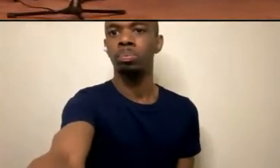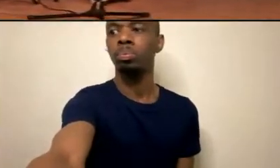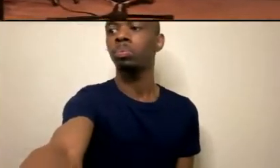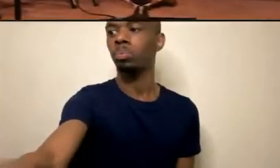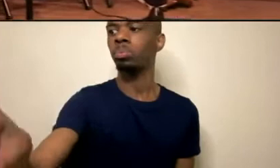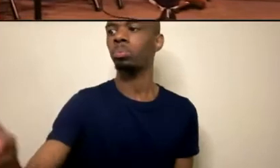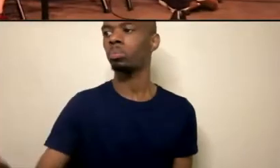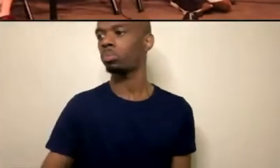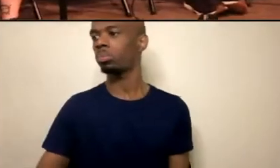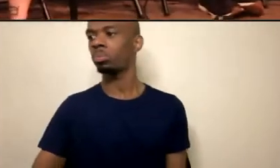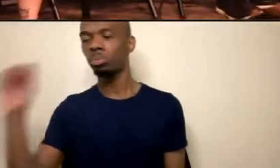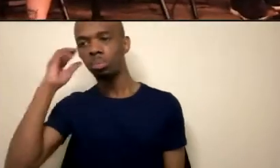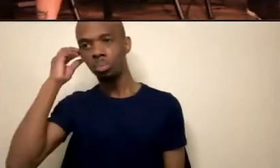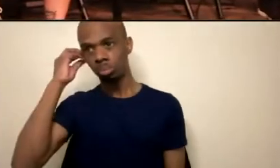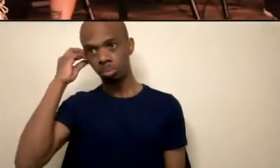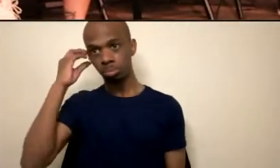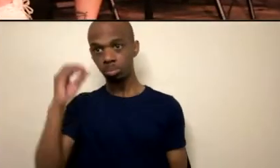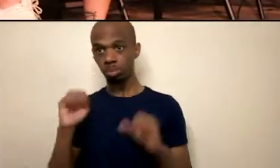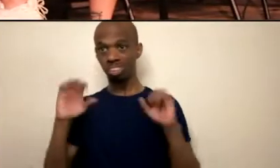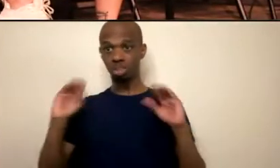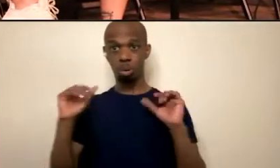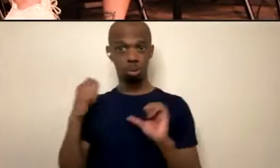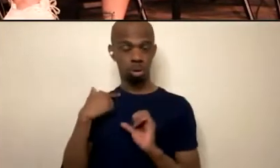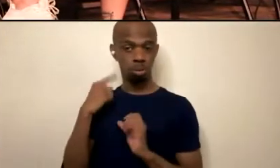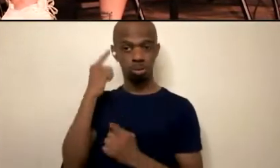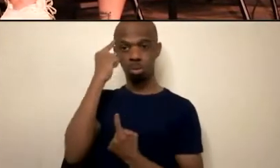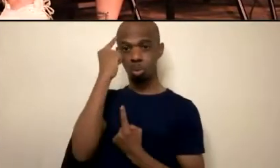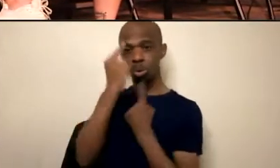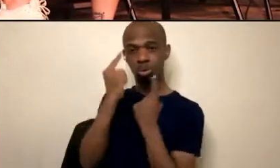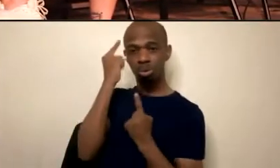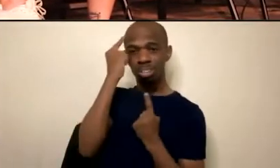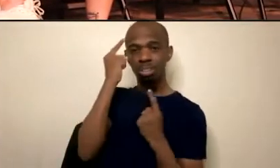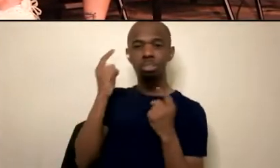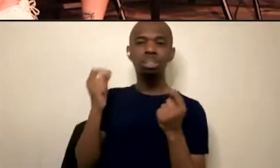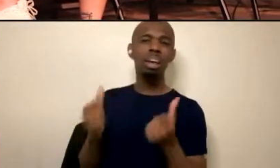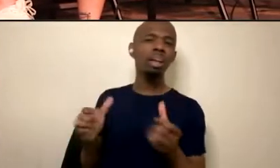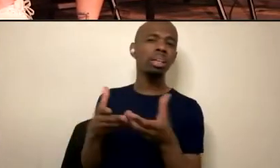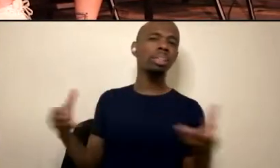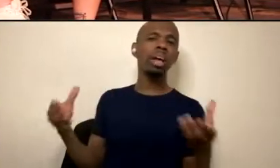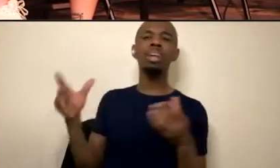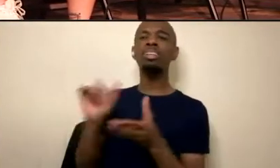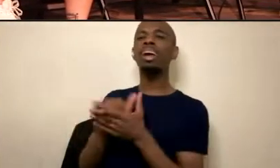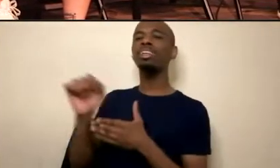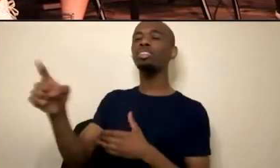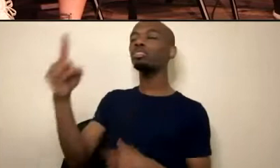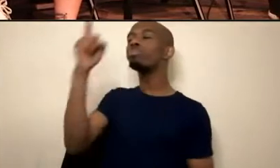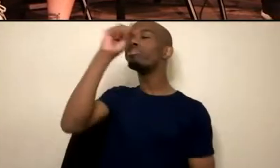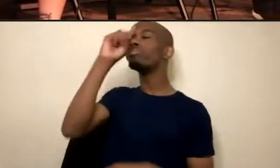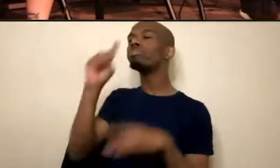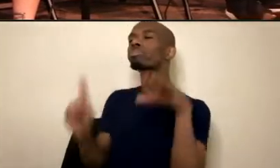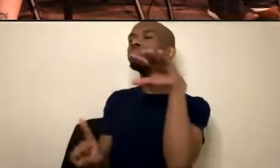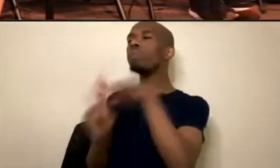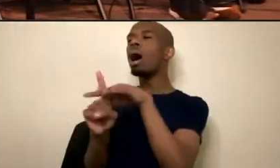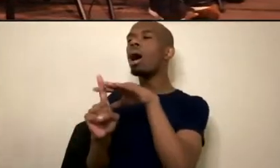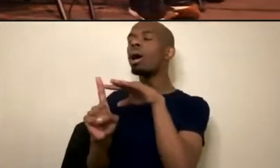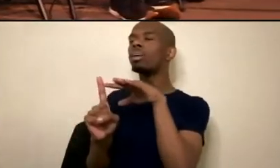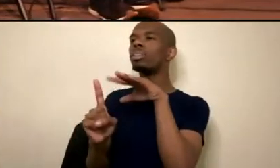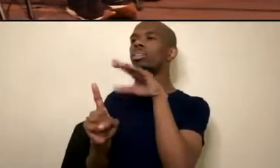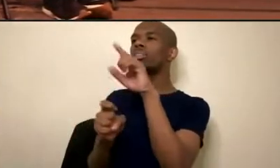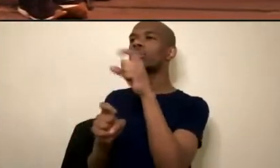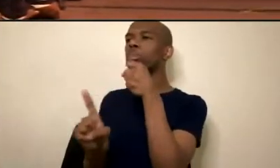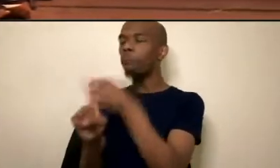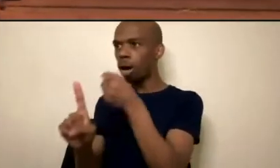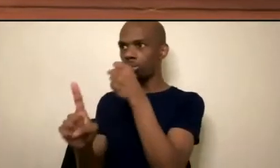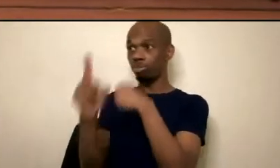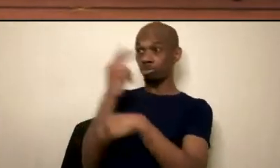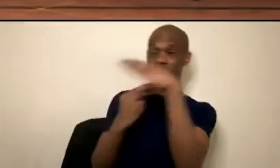you found during the pandemic that you can share with us? A surprising joy? There is